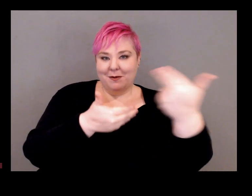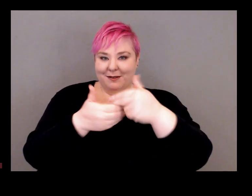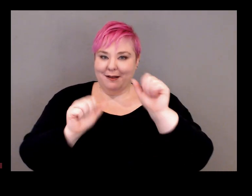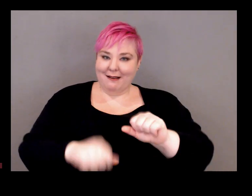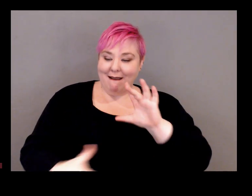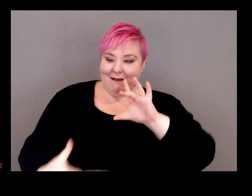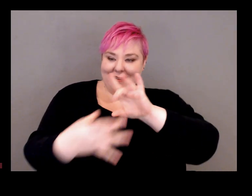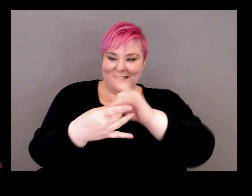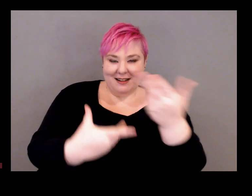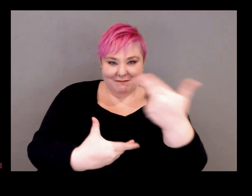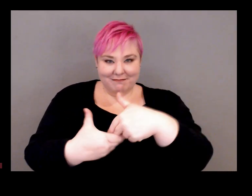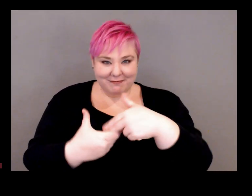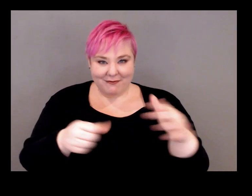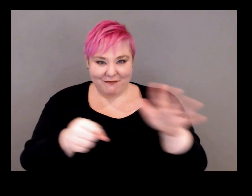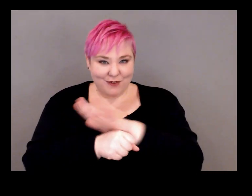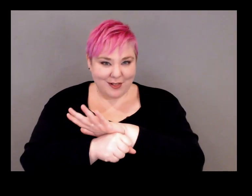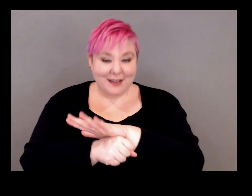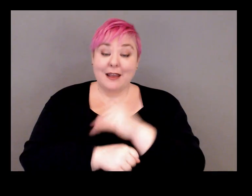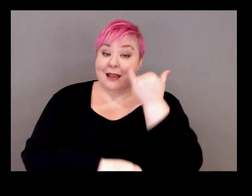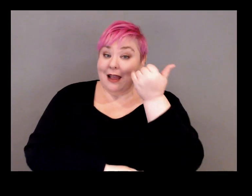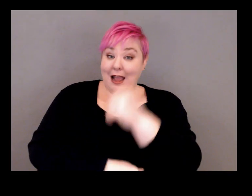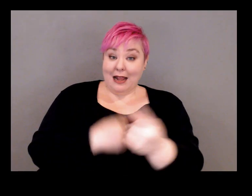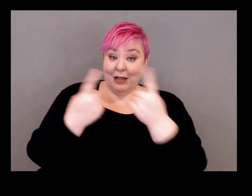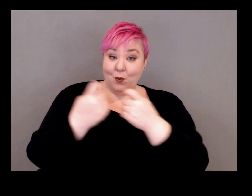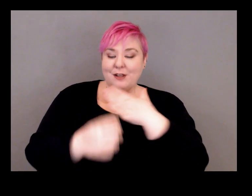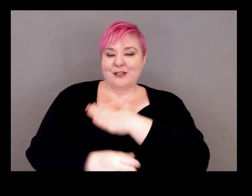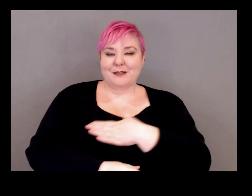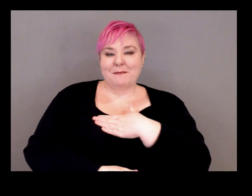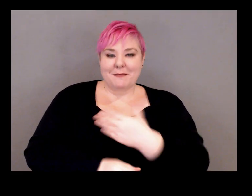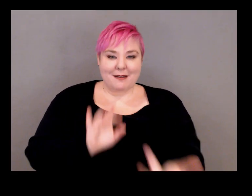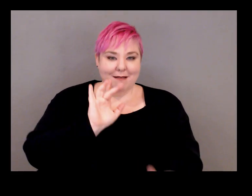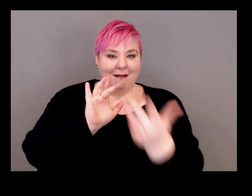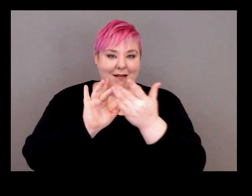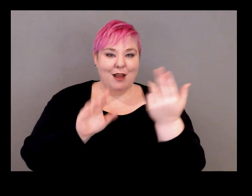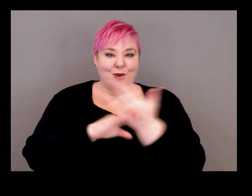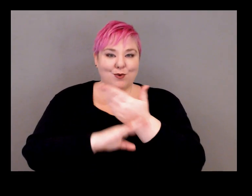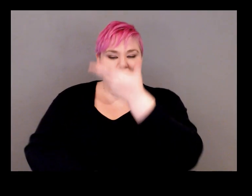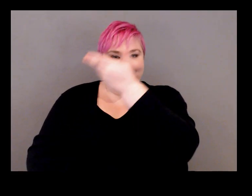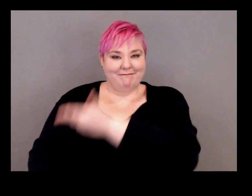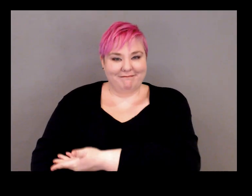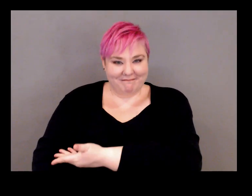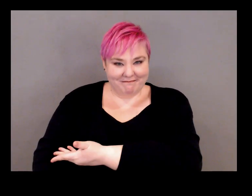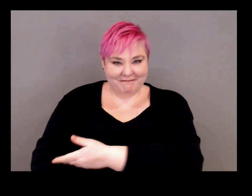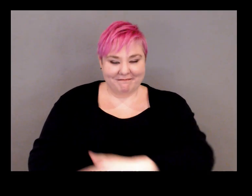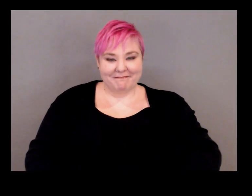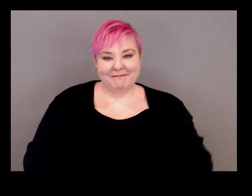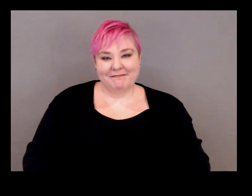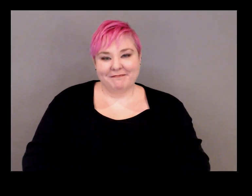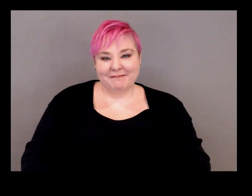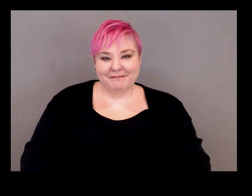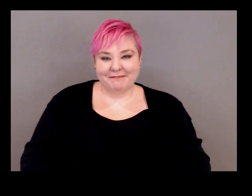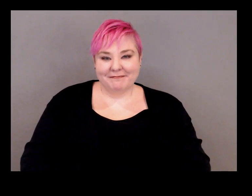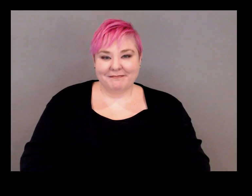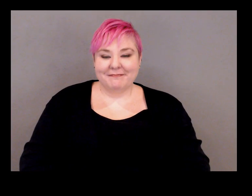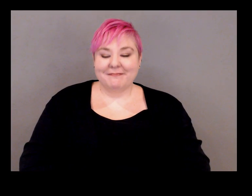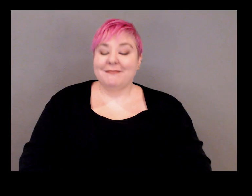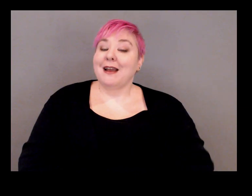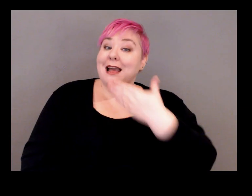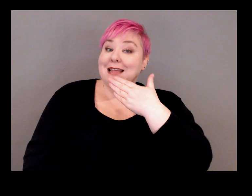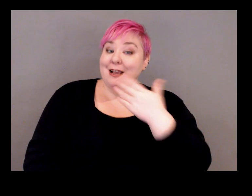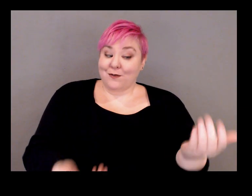participant can connect and engage equally. If you have questions, please reach out using the contact information provided.